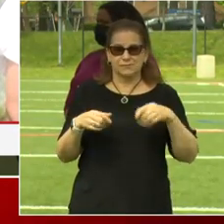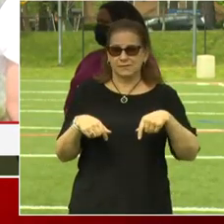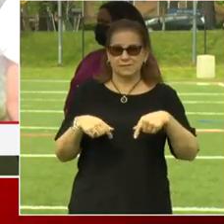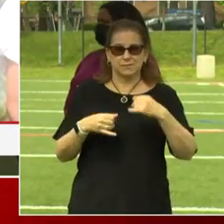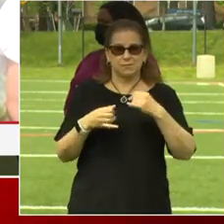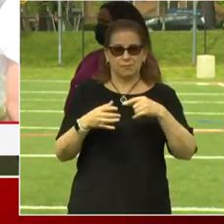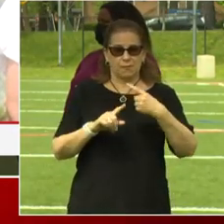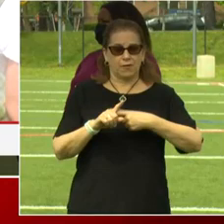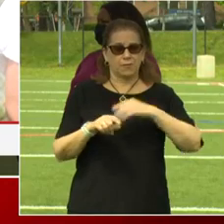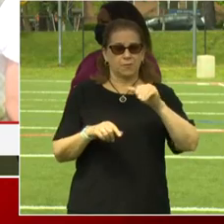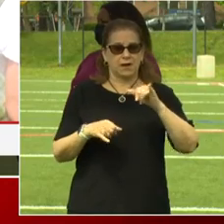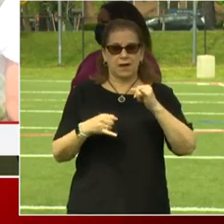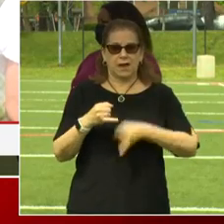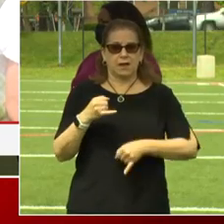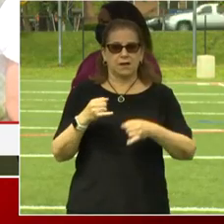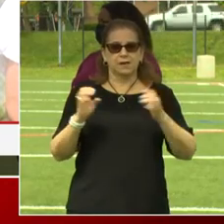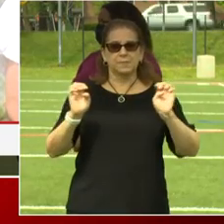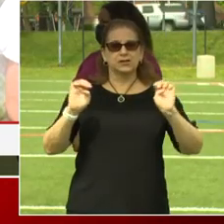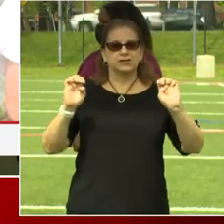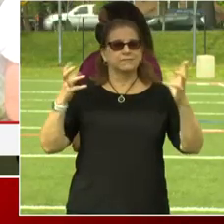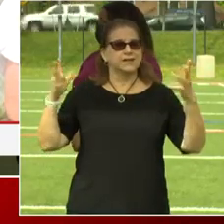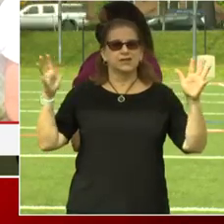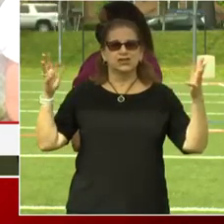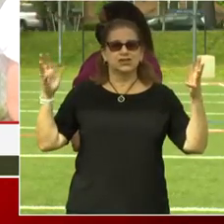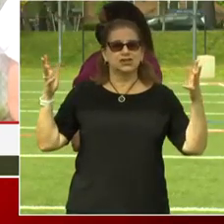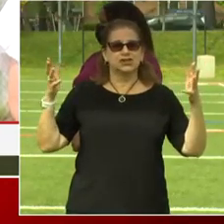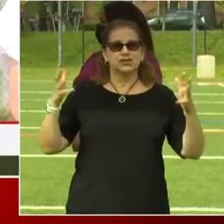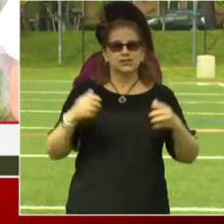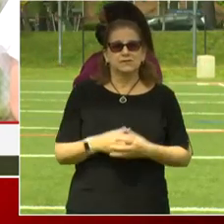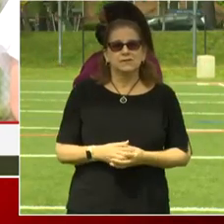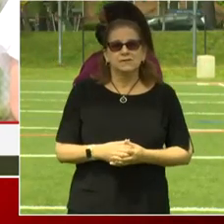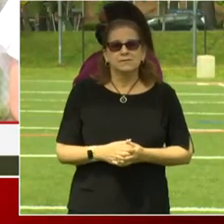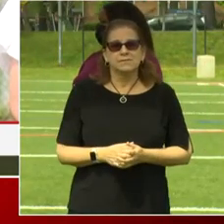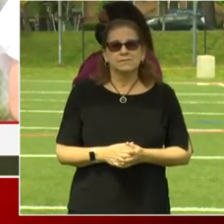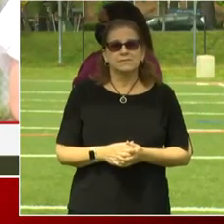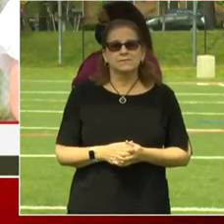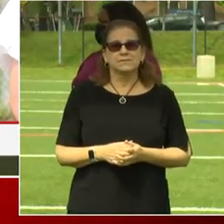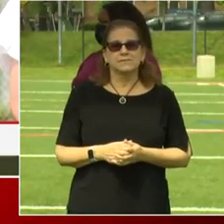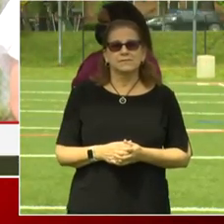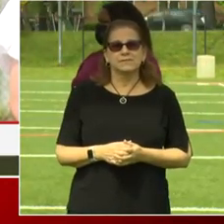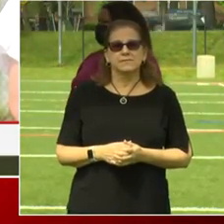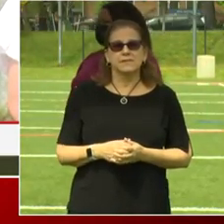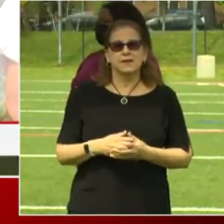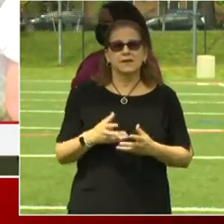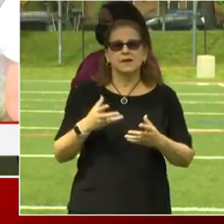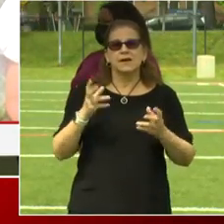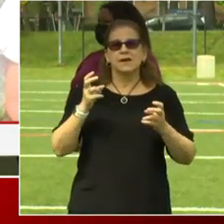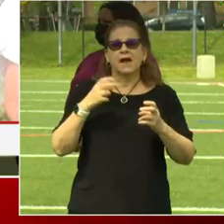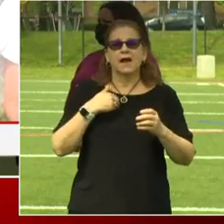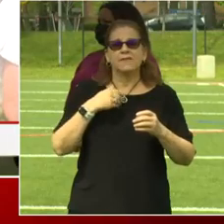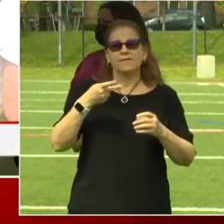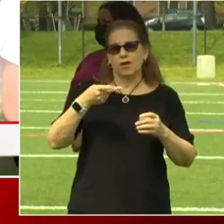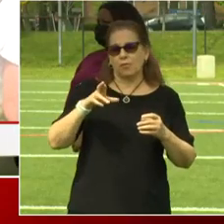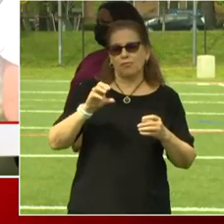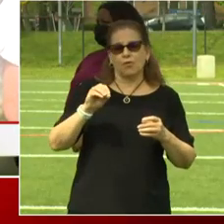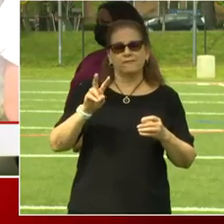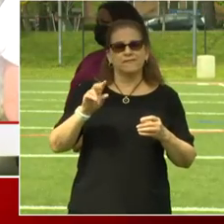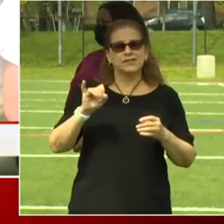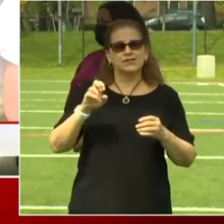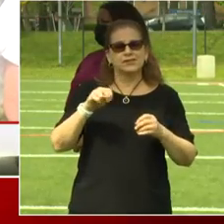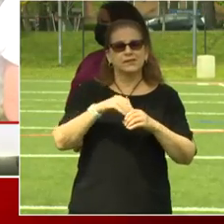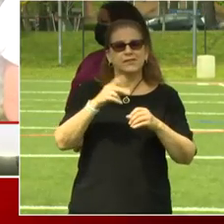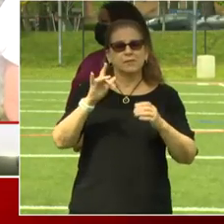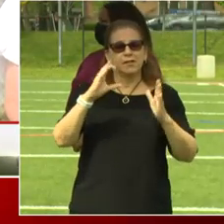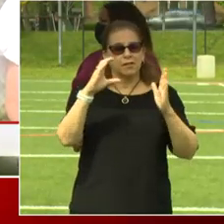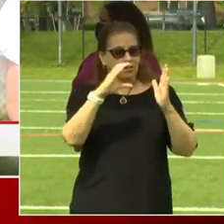because there's some work going on with regard to some of the provisions in the bill, it's possible that we will not be voting on